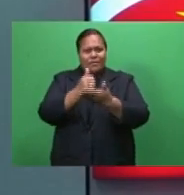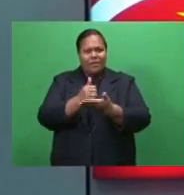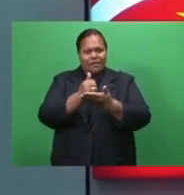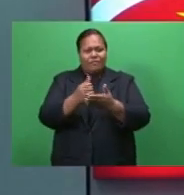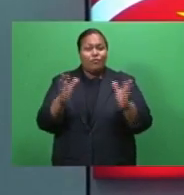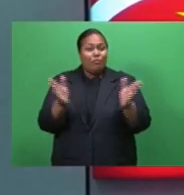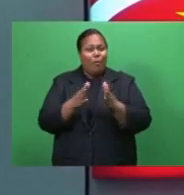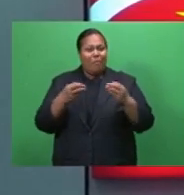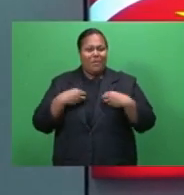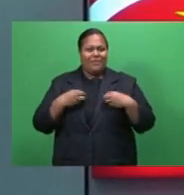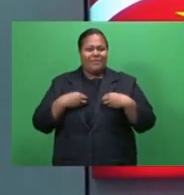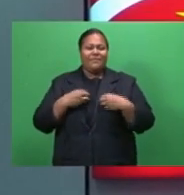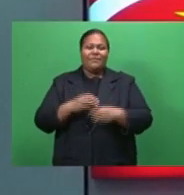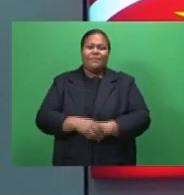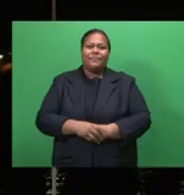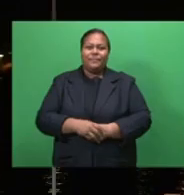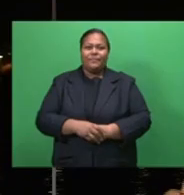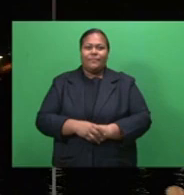Rees, FBC News.